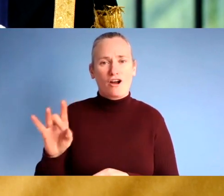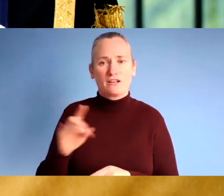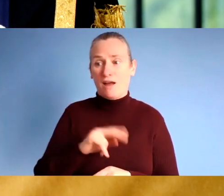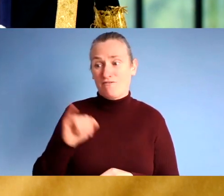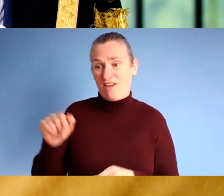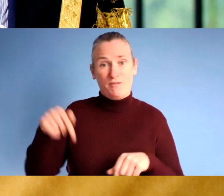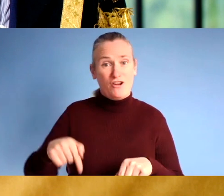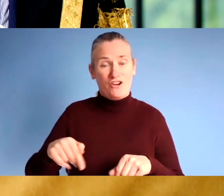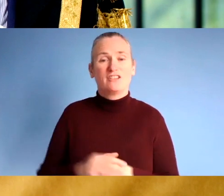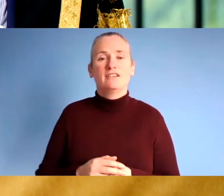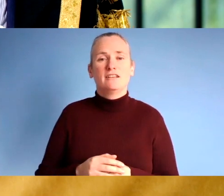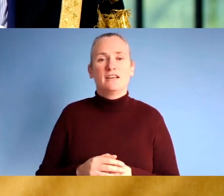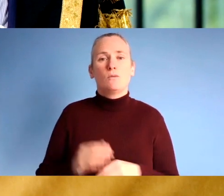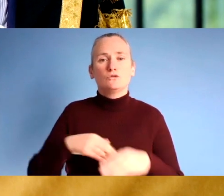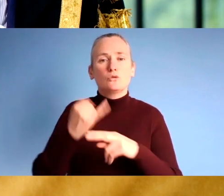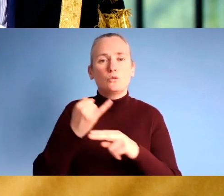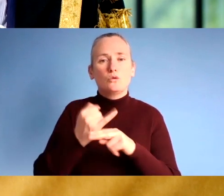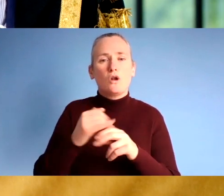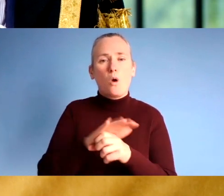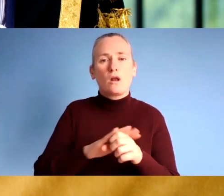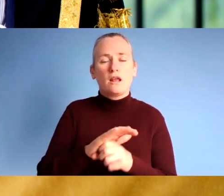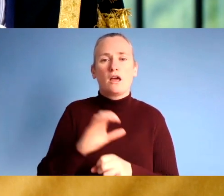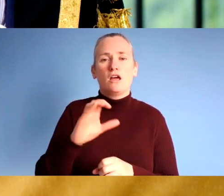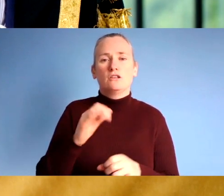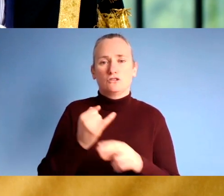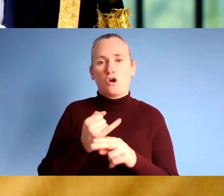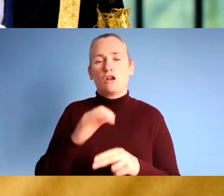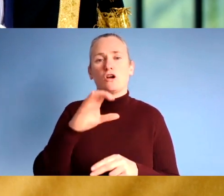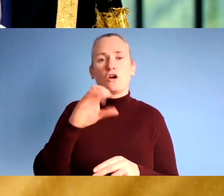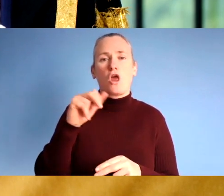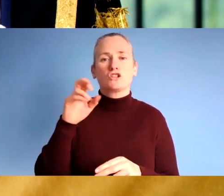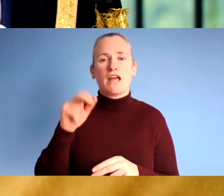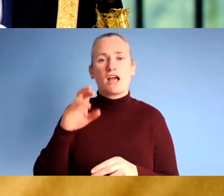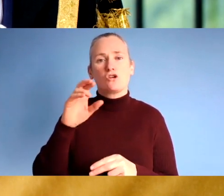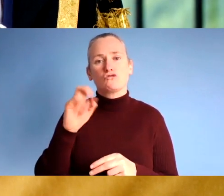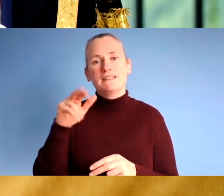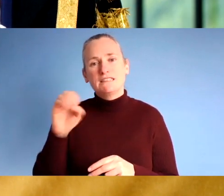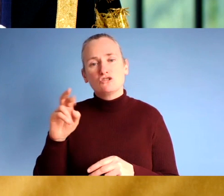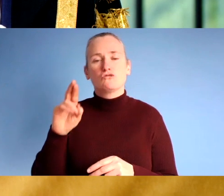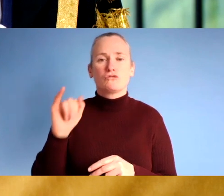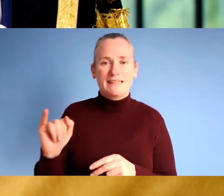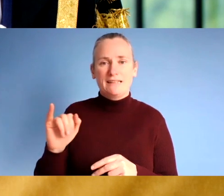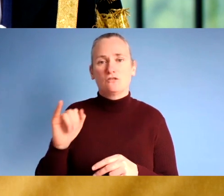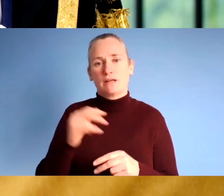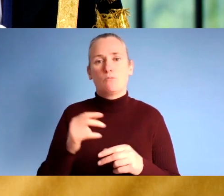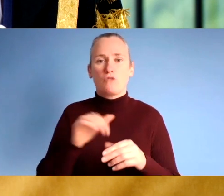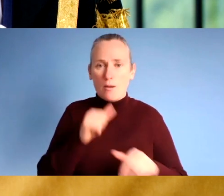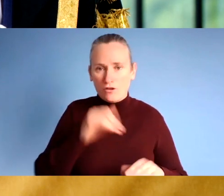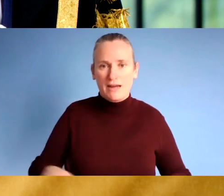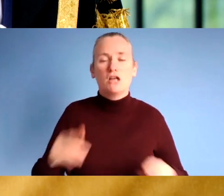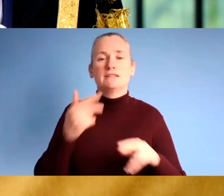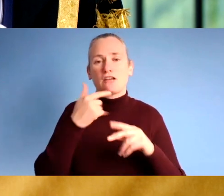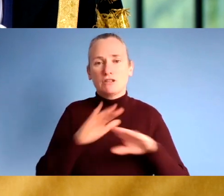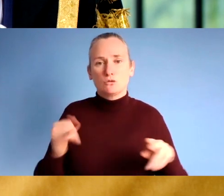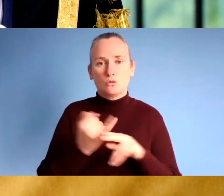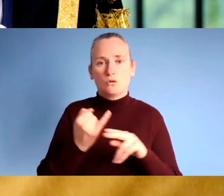far from here. He was educated locally at Scoil Cloisteau Cuistrí and Cloisteau Cuistrí Secondary School before attending UCC, where he qualified